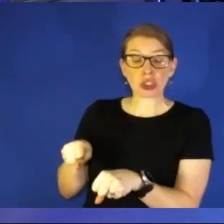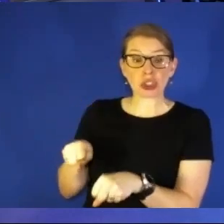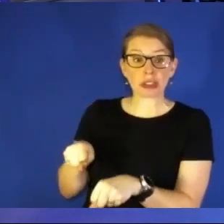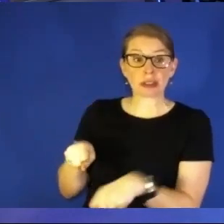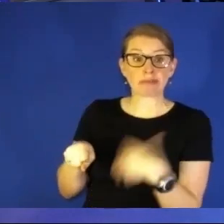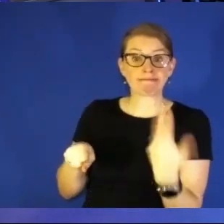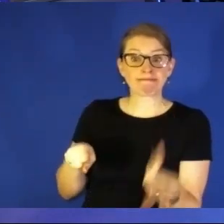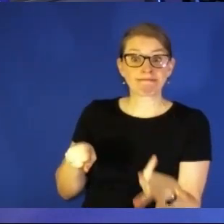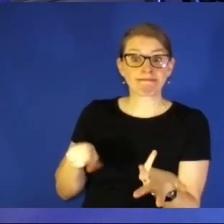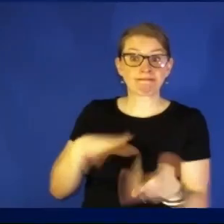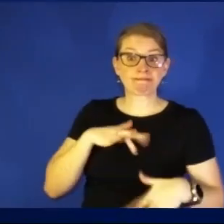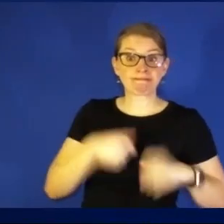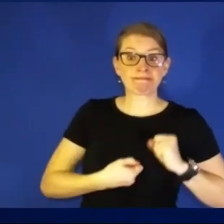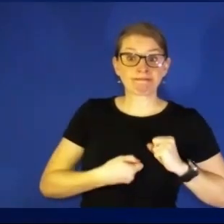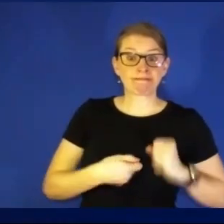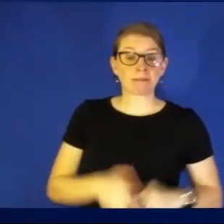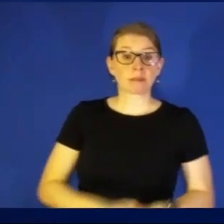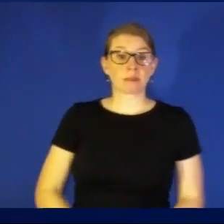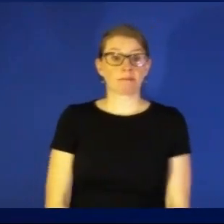I think,